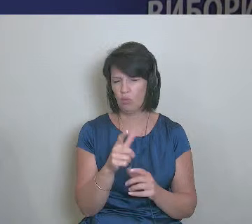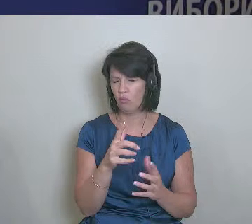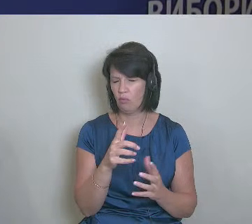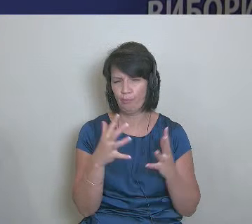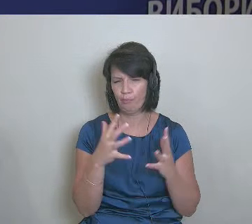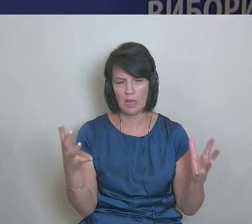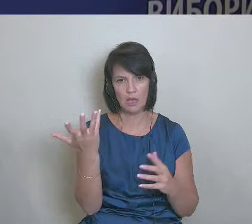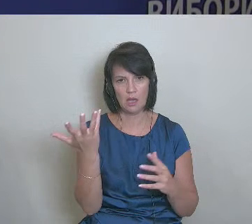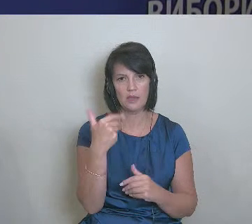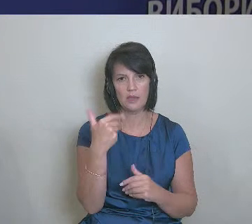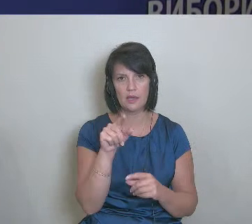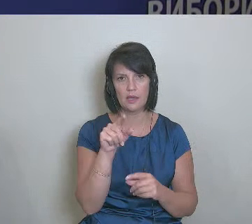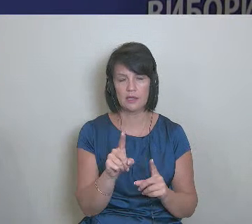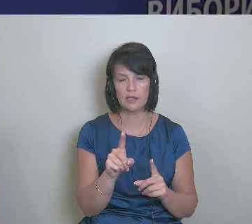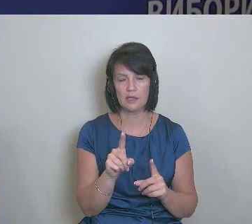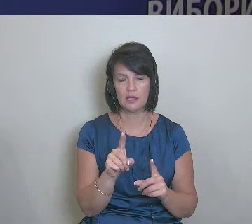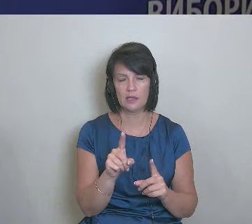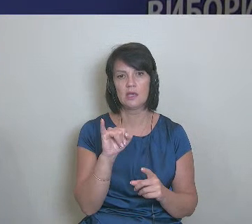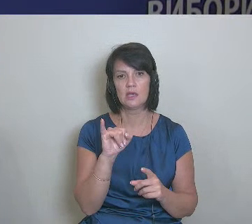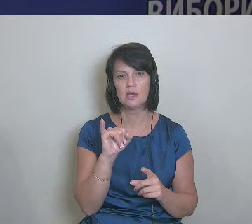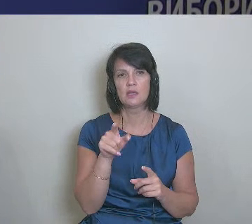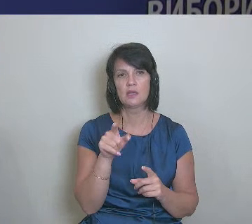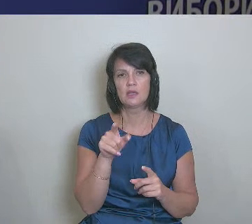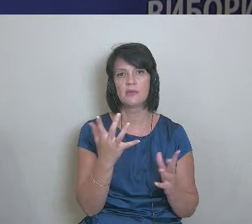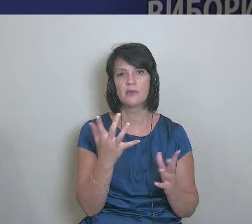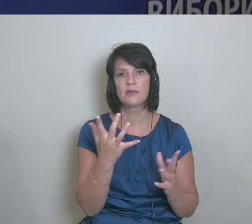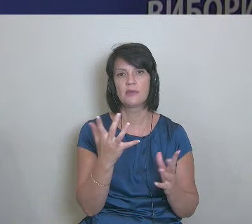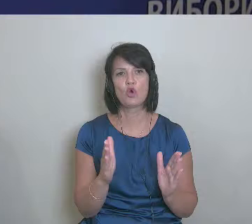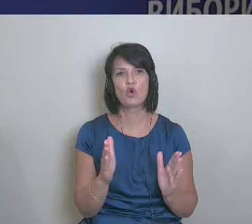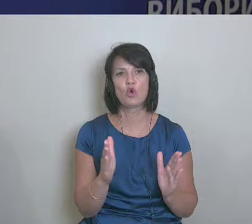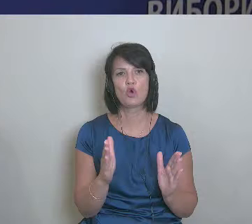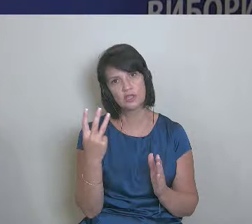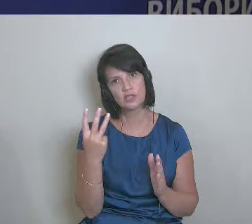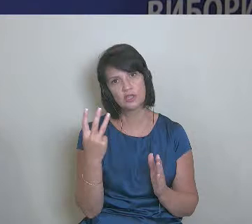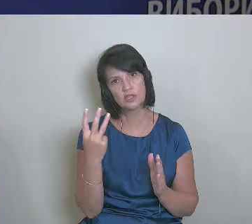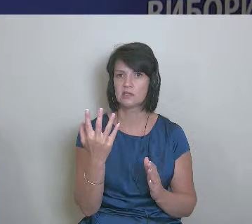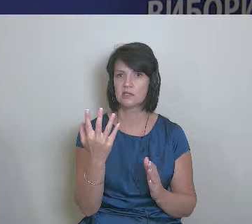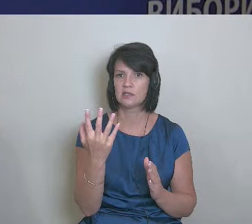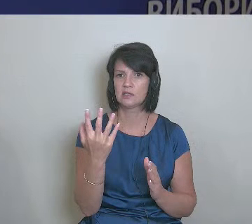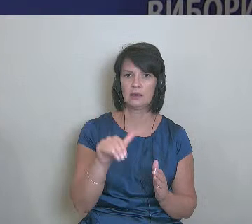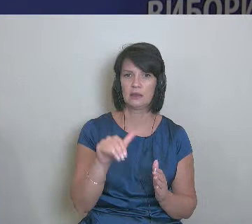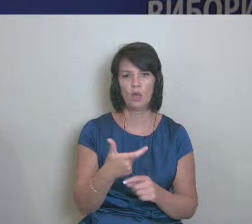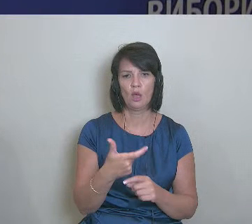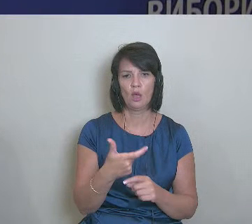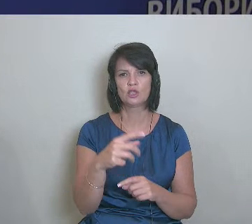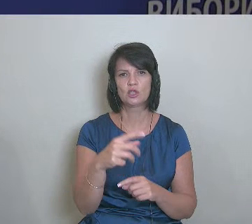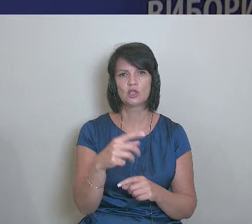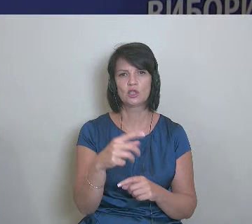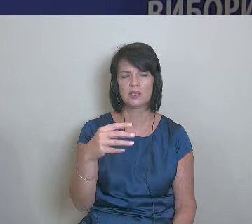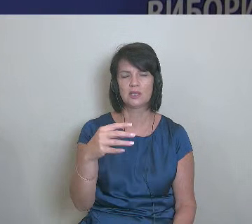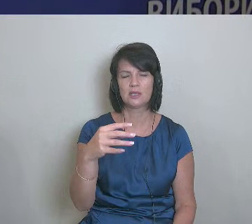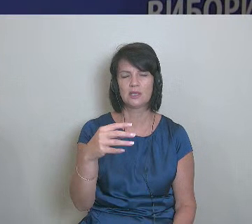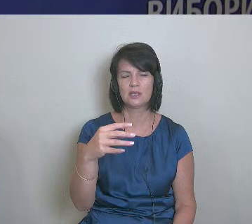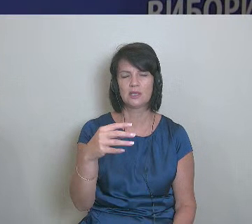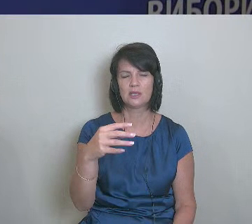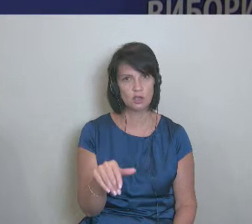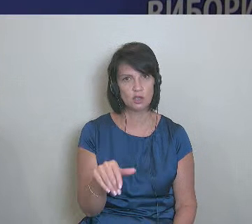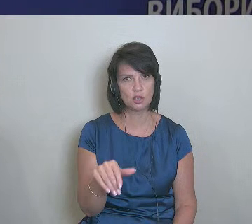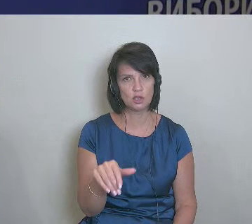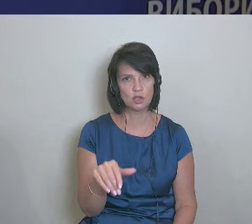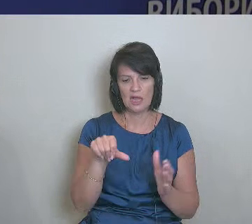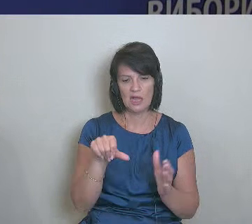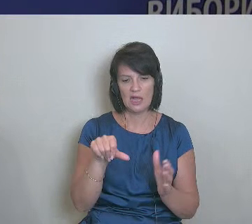lot more of them. Yeah, there are really very many of them. More than 30,000 of